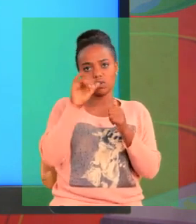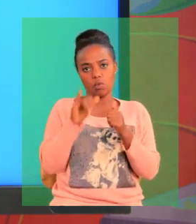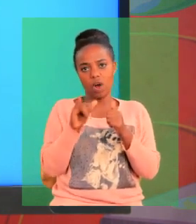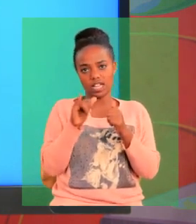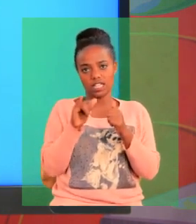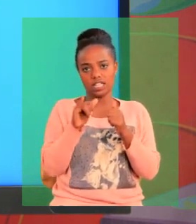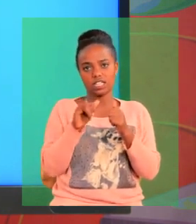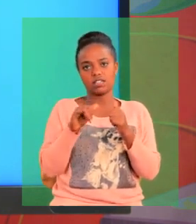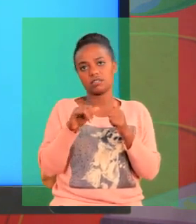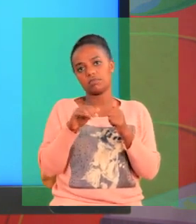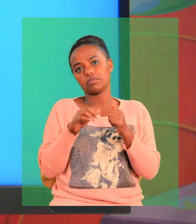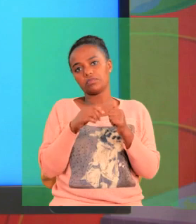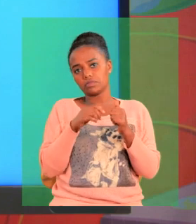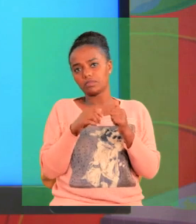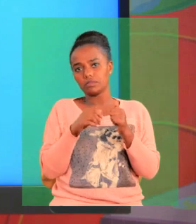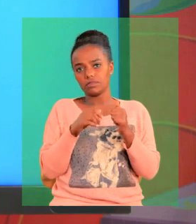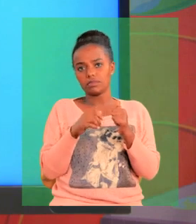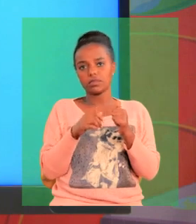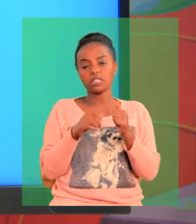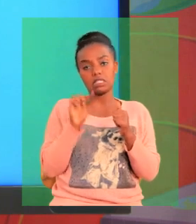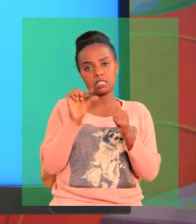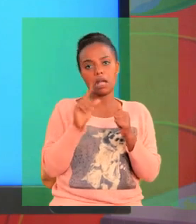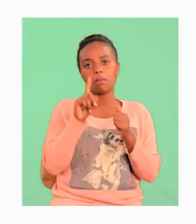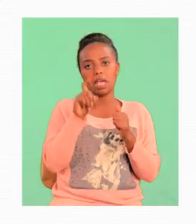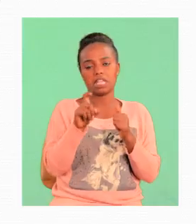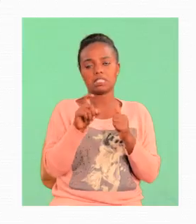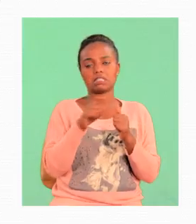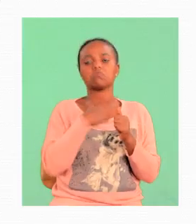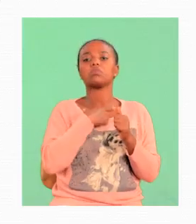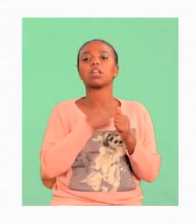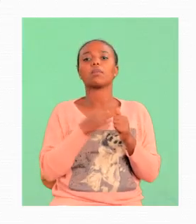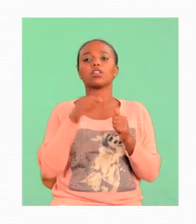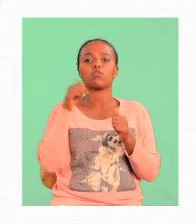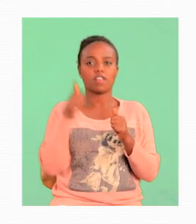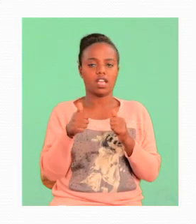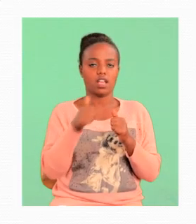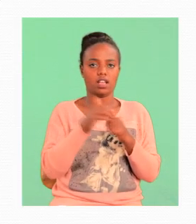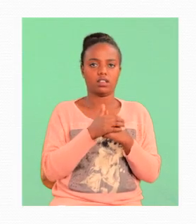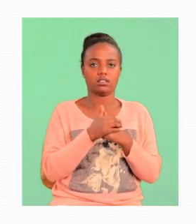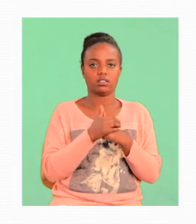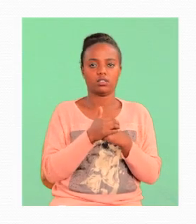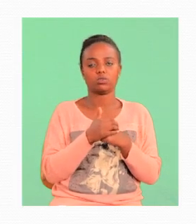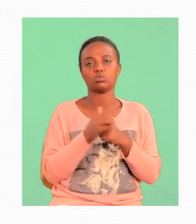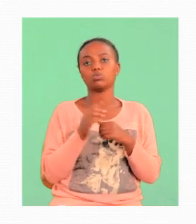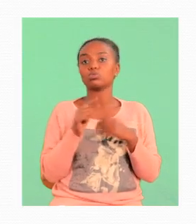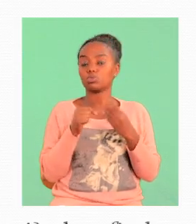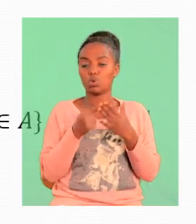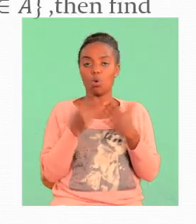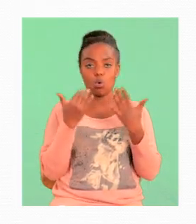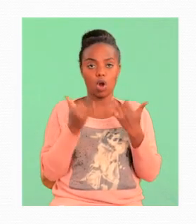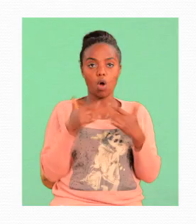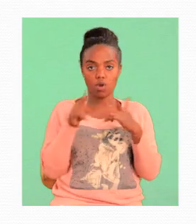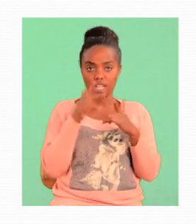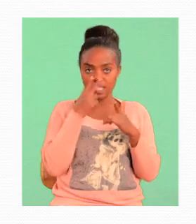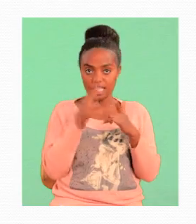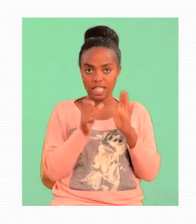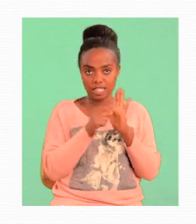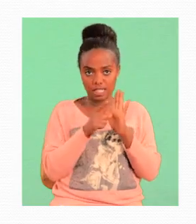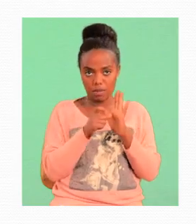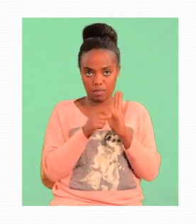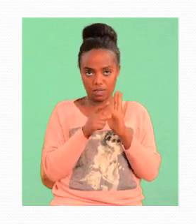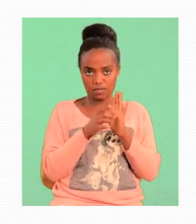the relation for some x element of A. So now let's see example.